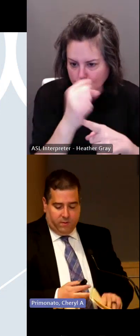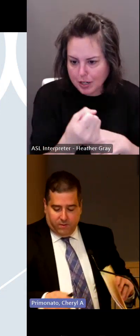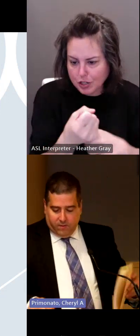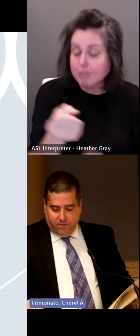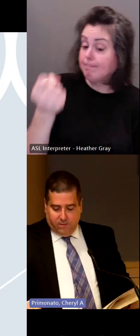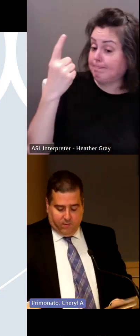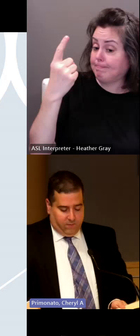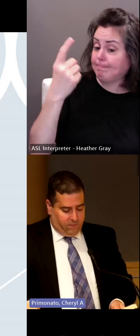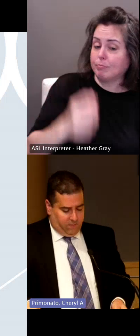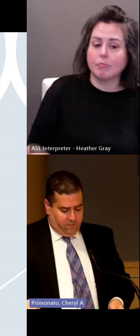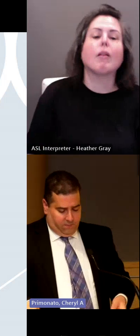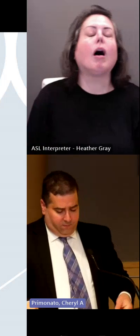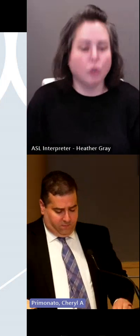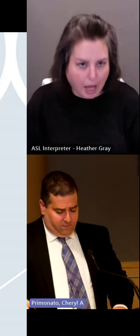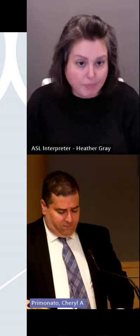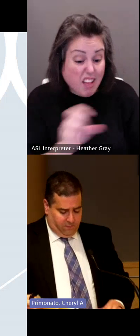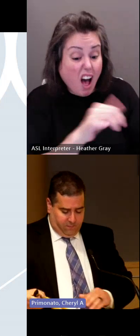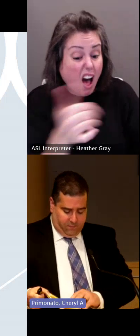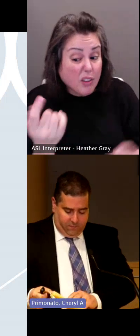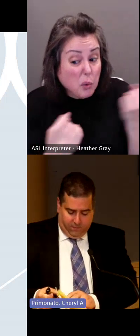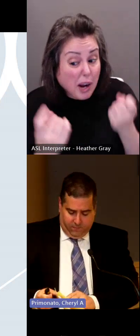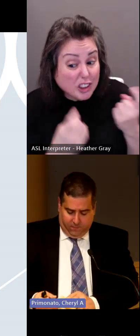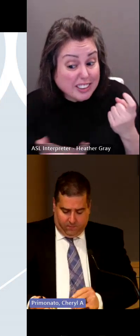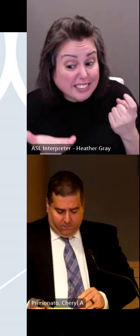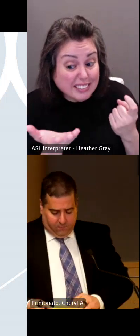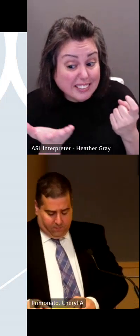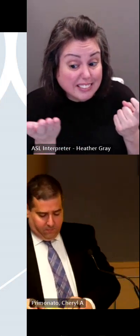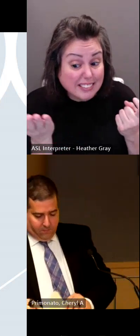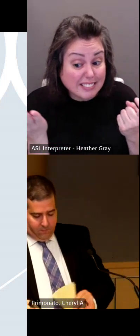anyone else board members have questions for Mr. Petra?